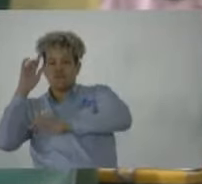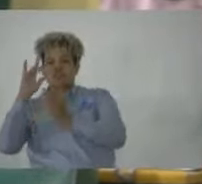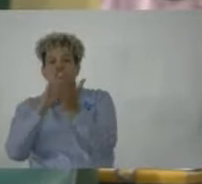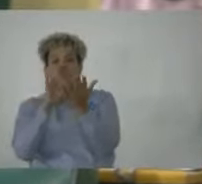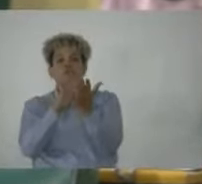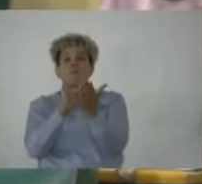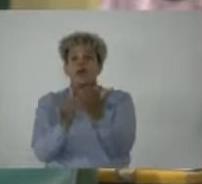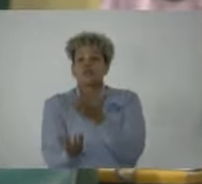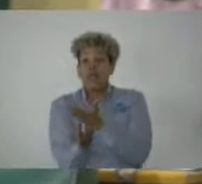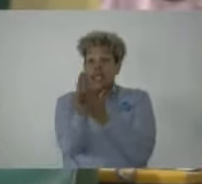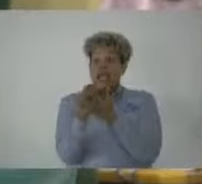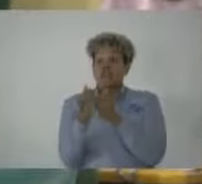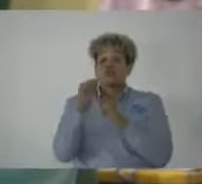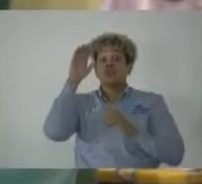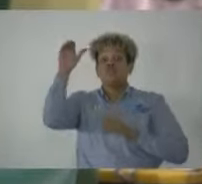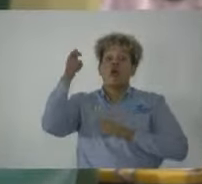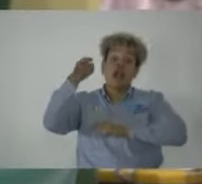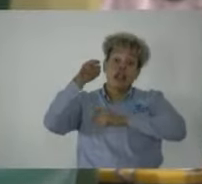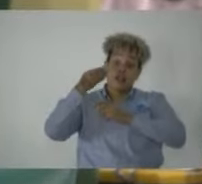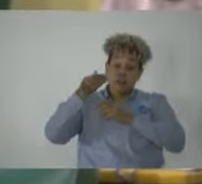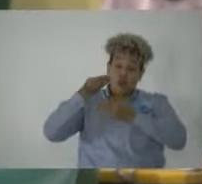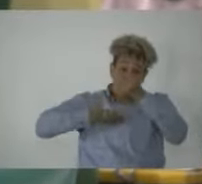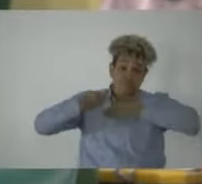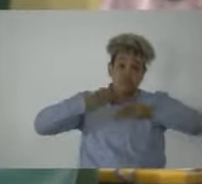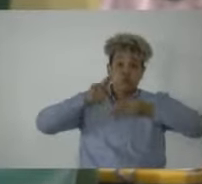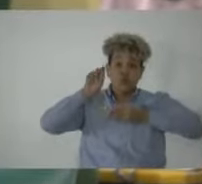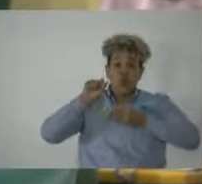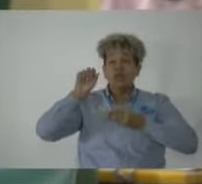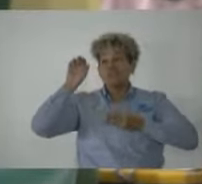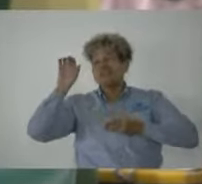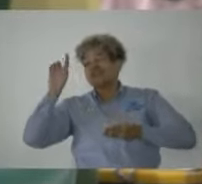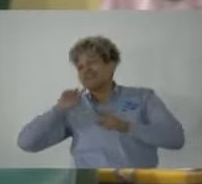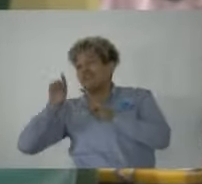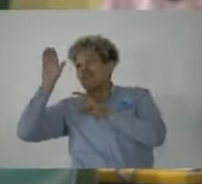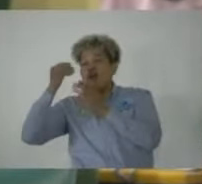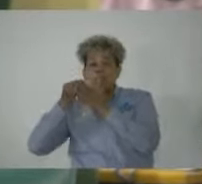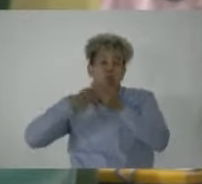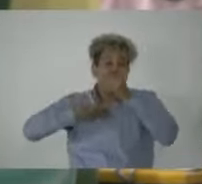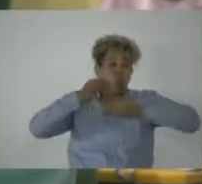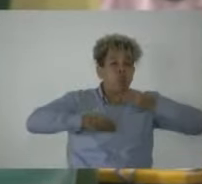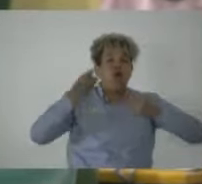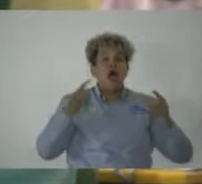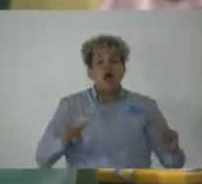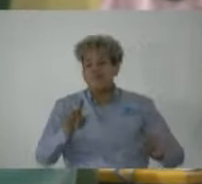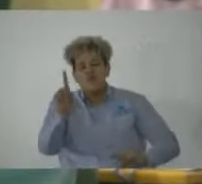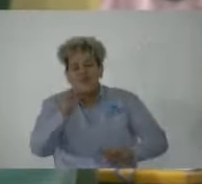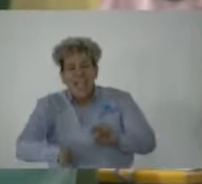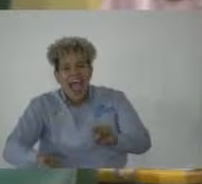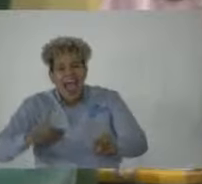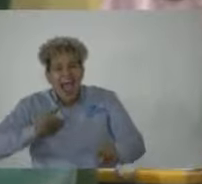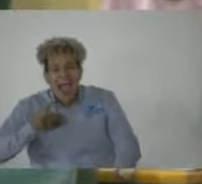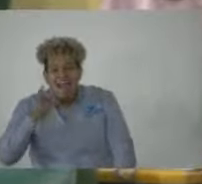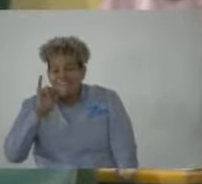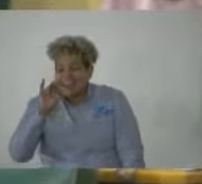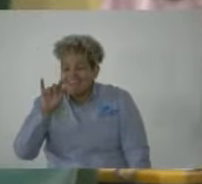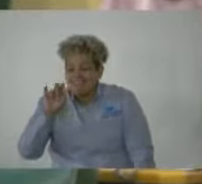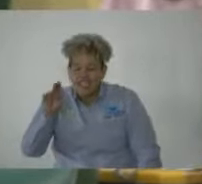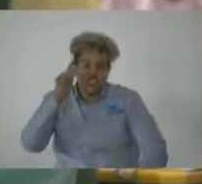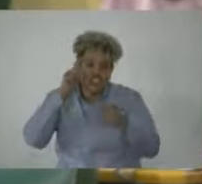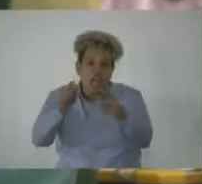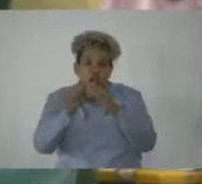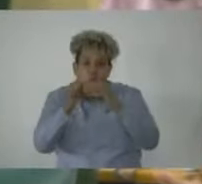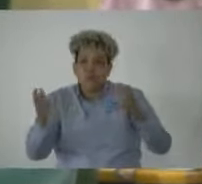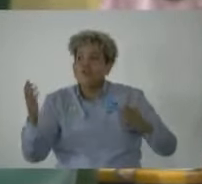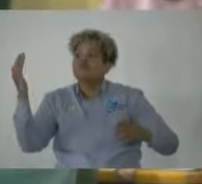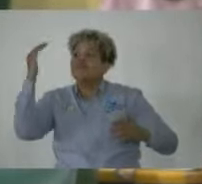to engage with the foreign exchange market in purchases and sales of foreign exchange. You can't have inflation targeting without a